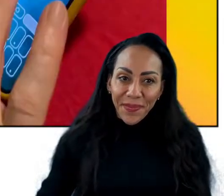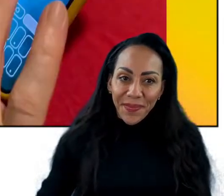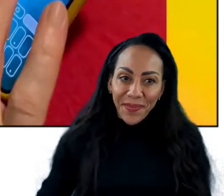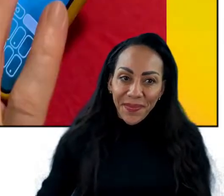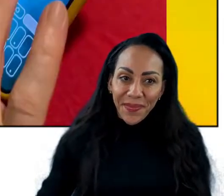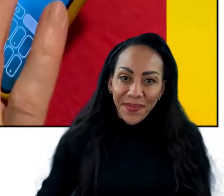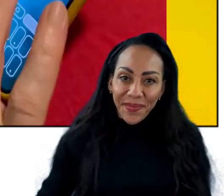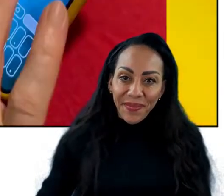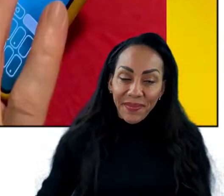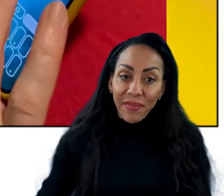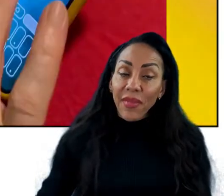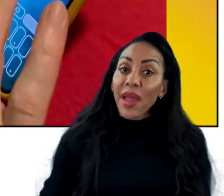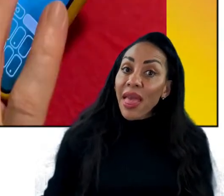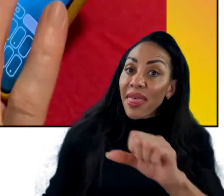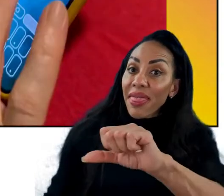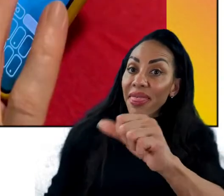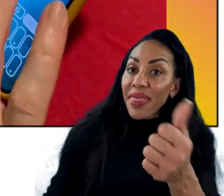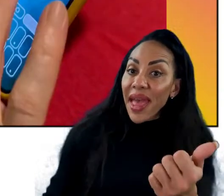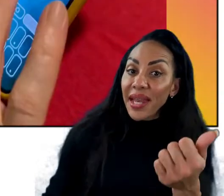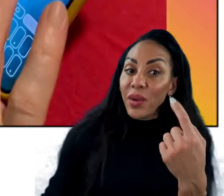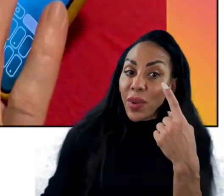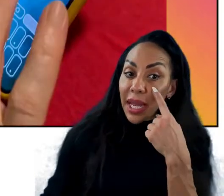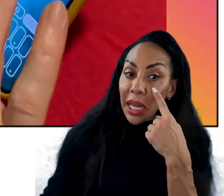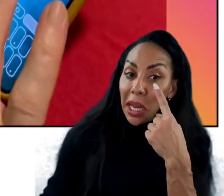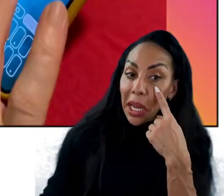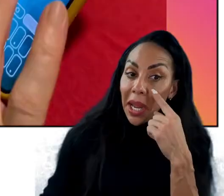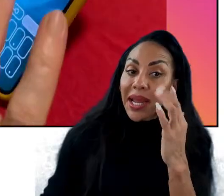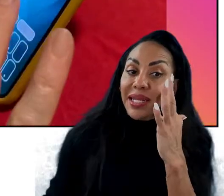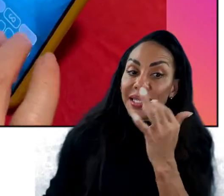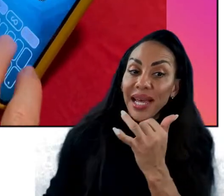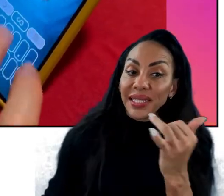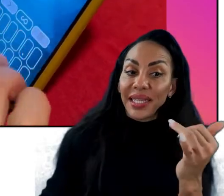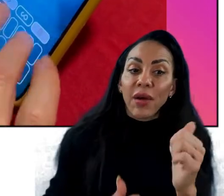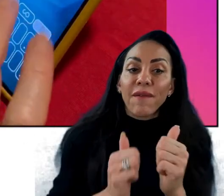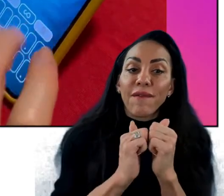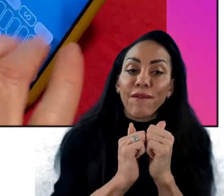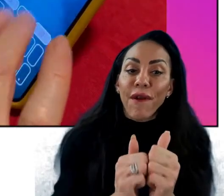And then we tested it on our friends and family, and this happened.